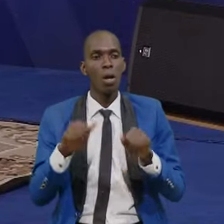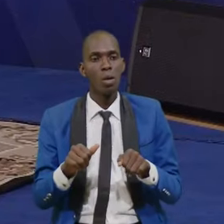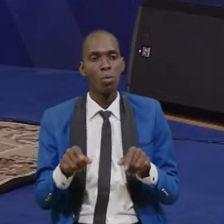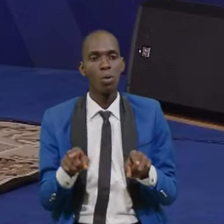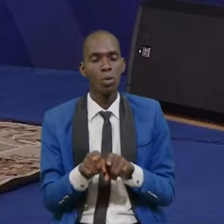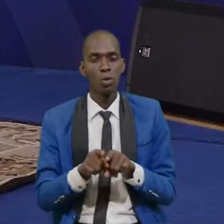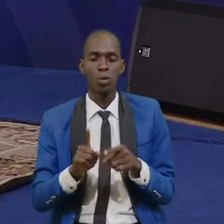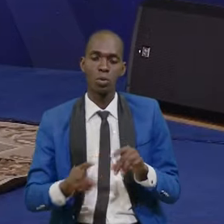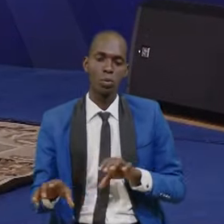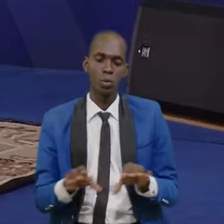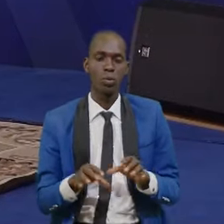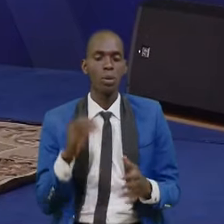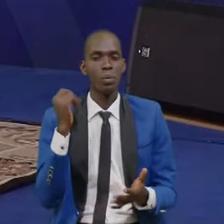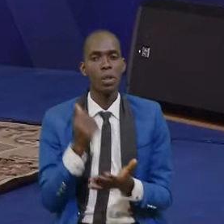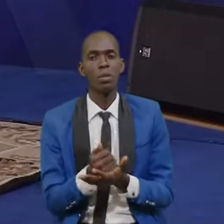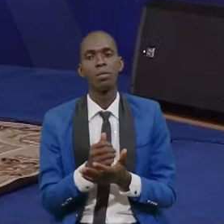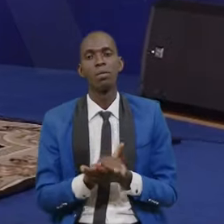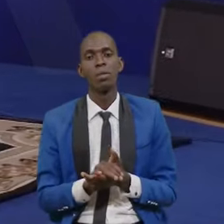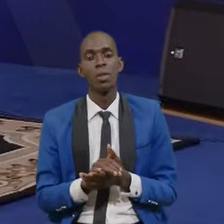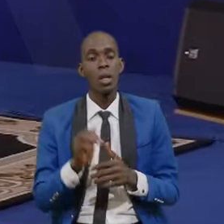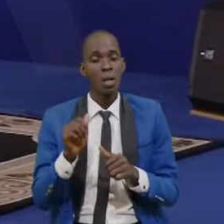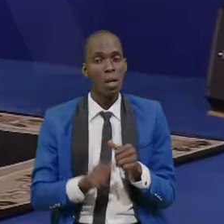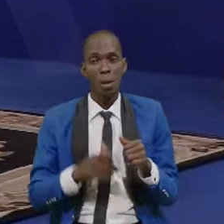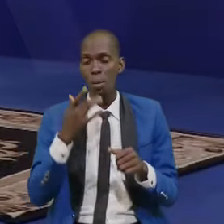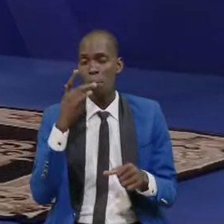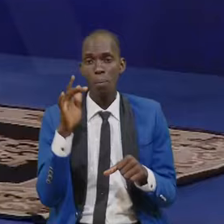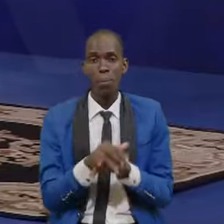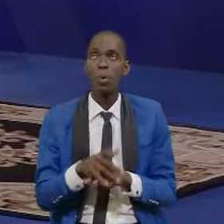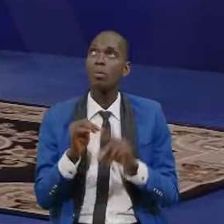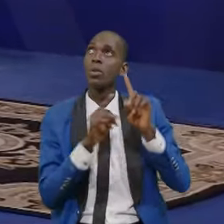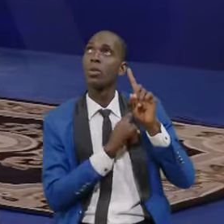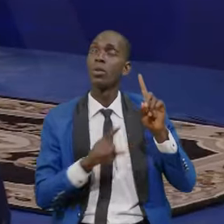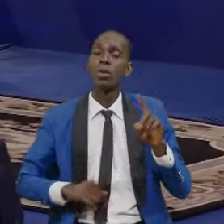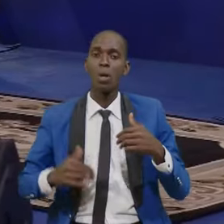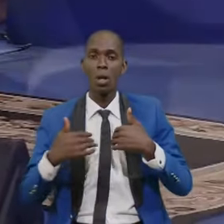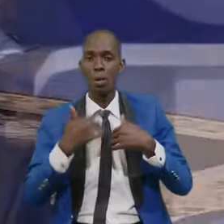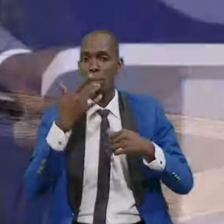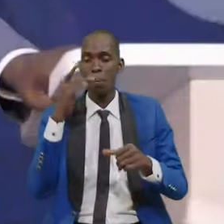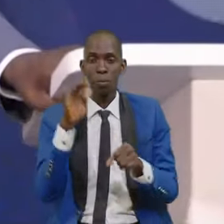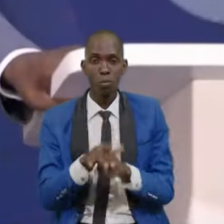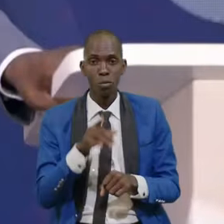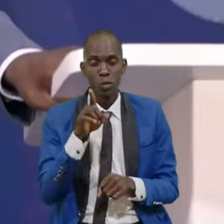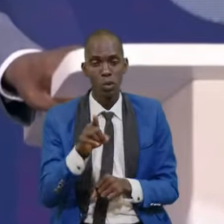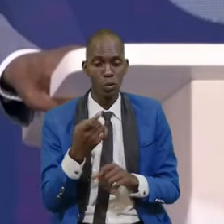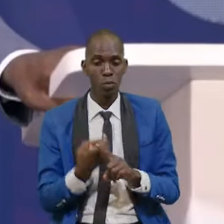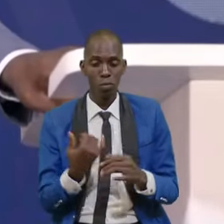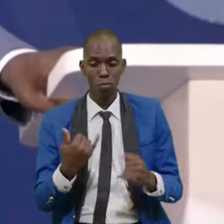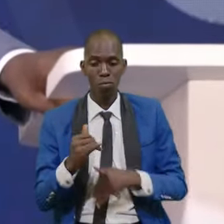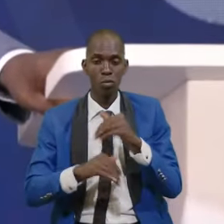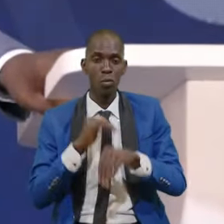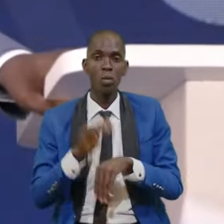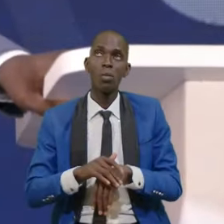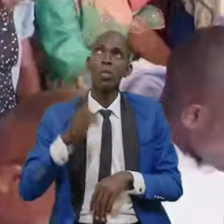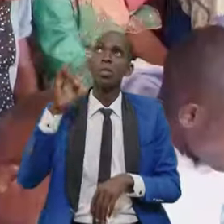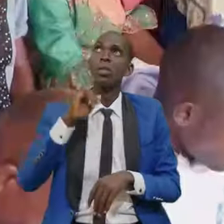to perform. Every promise the Lord has given you from today, he is able also